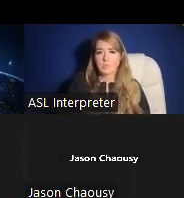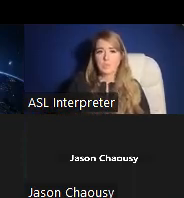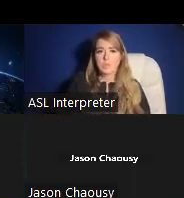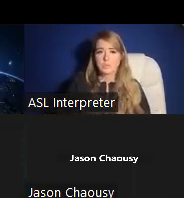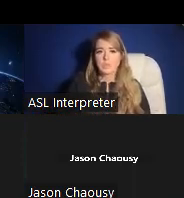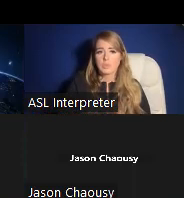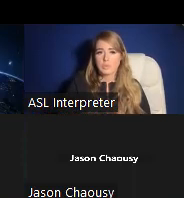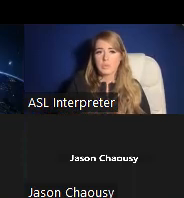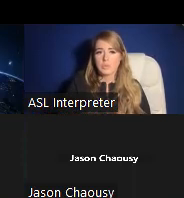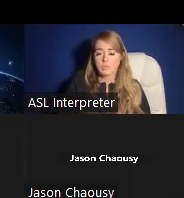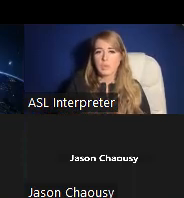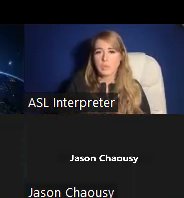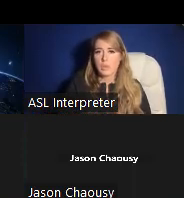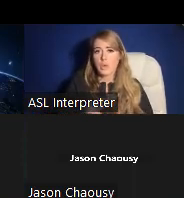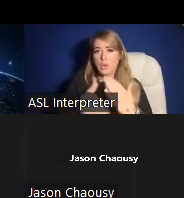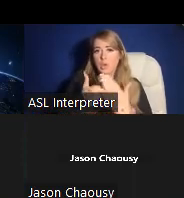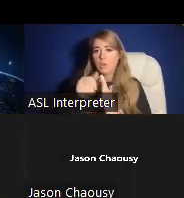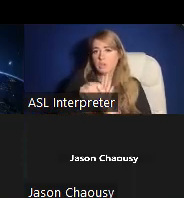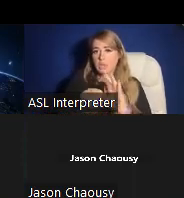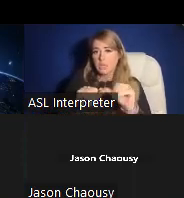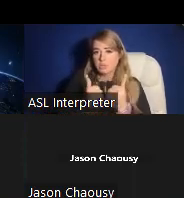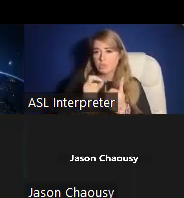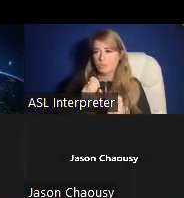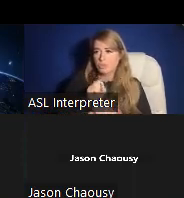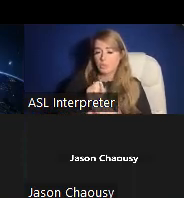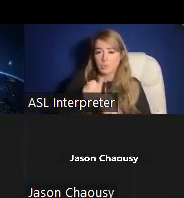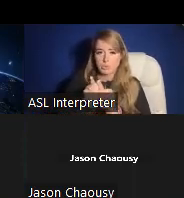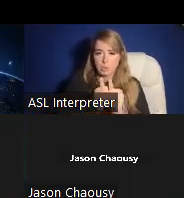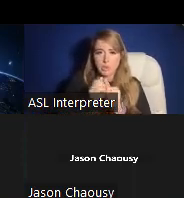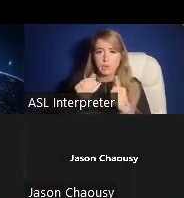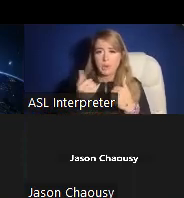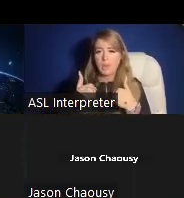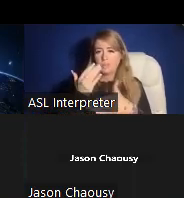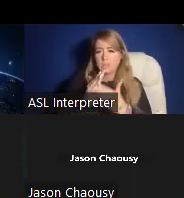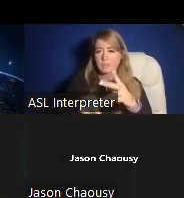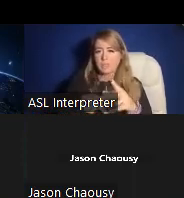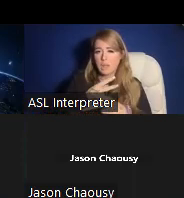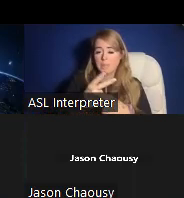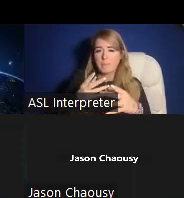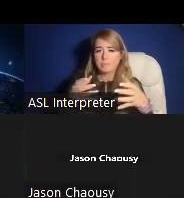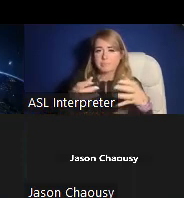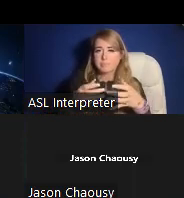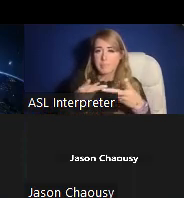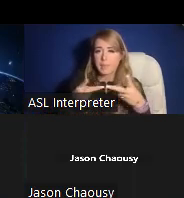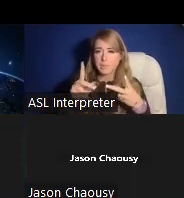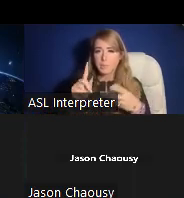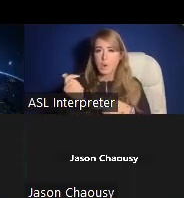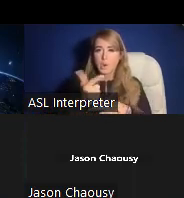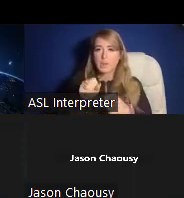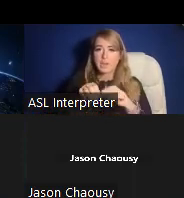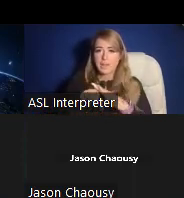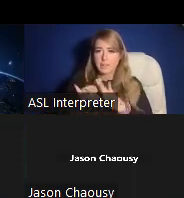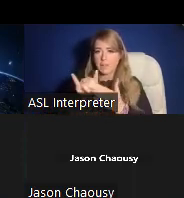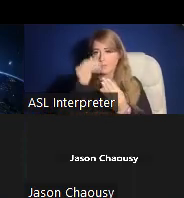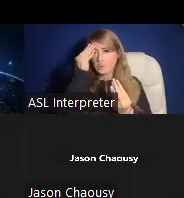Along through all the state agencies, there should be some sort of interpool where everybody can access the